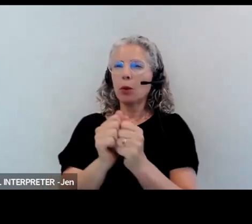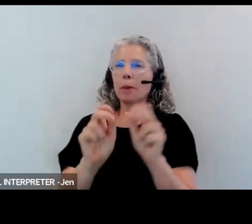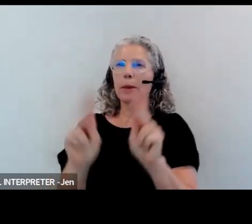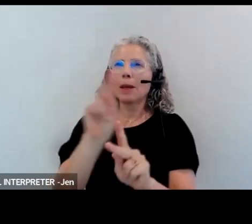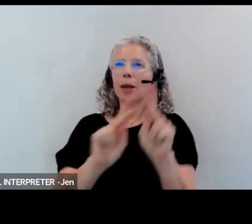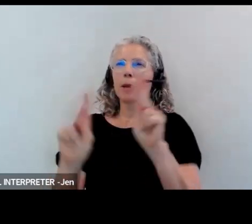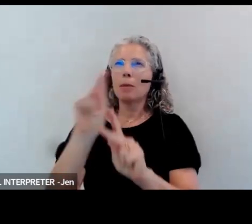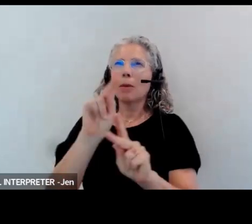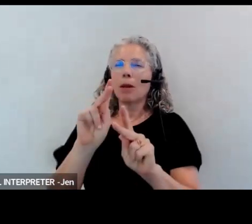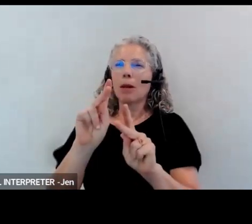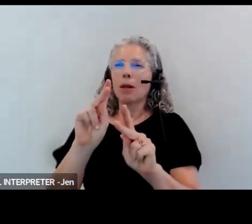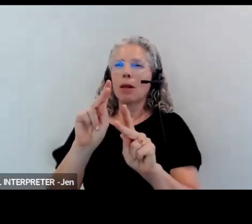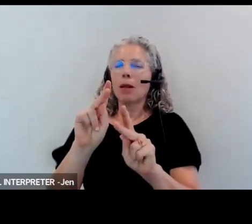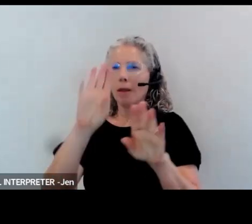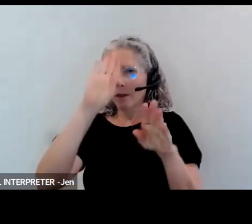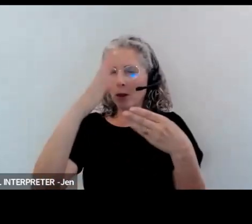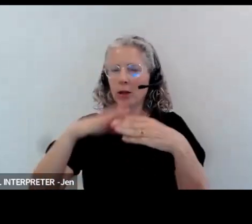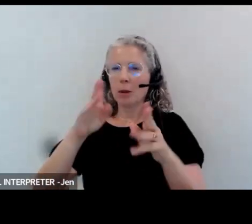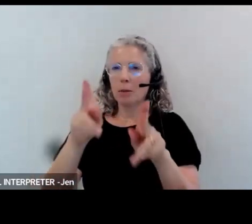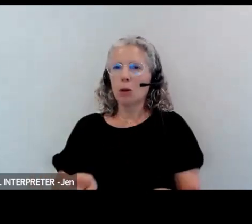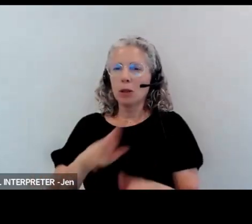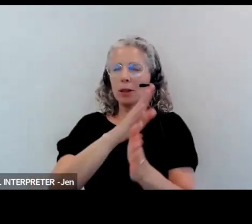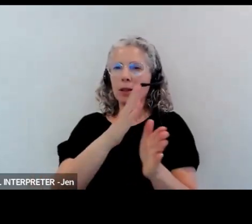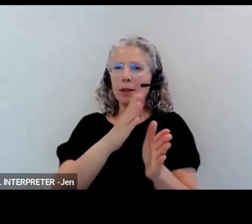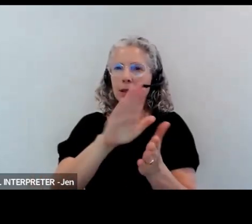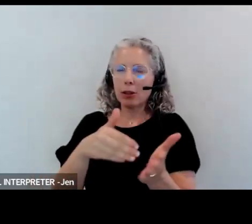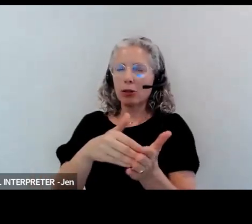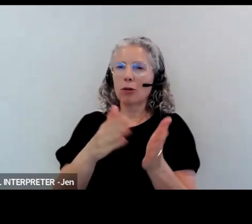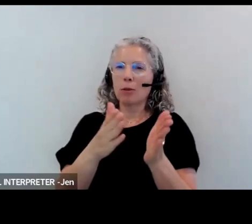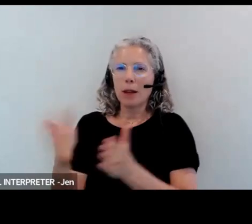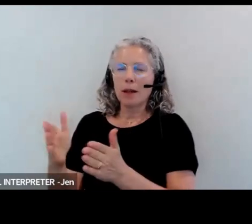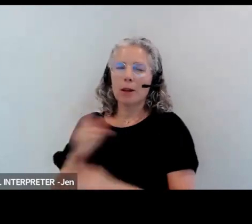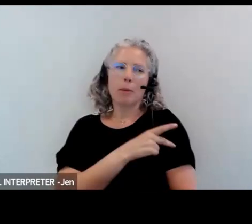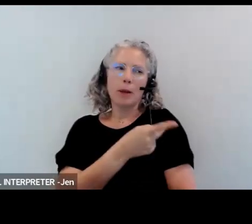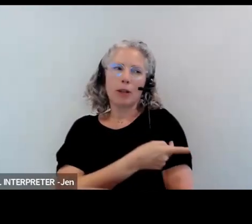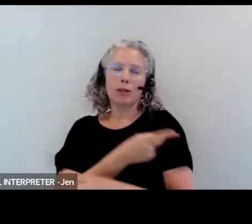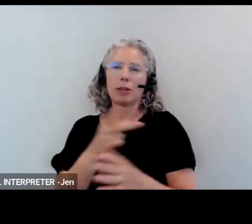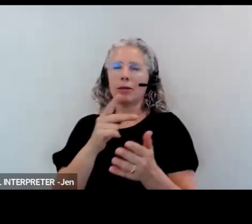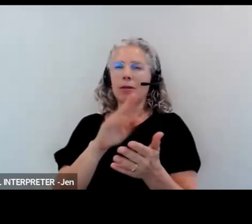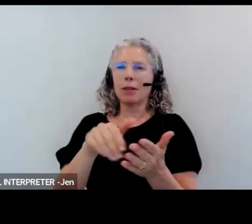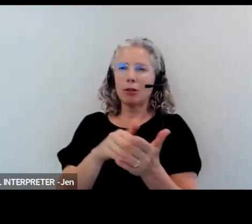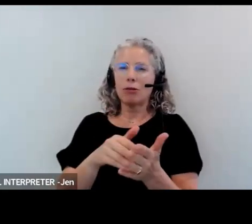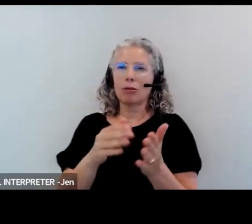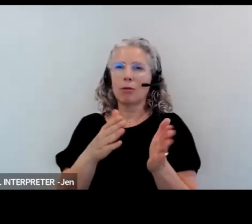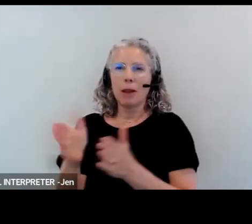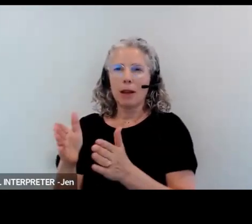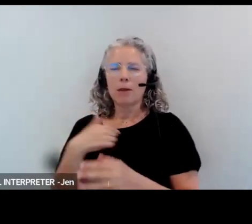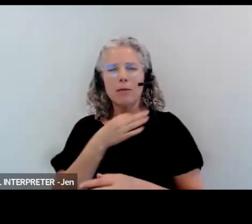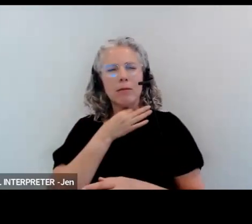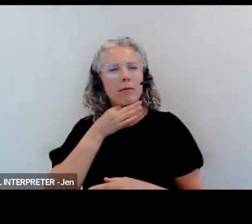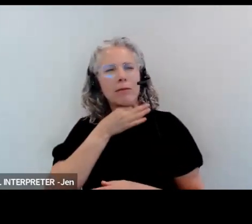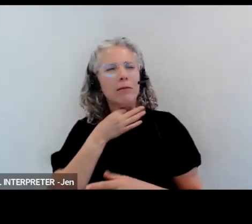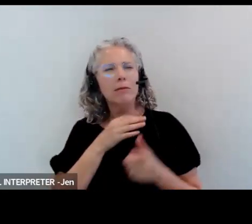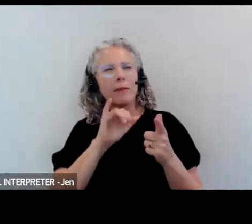were really focused on person-centered planning or patient-centered planning, whatever the term was. And I was really curious when this